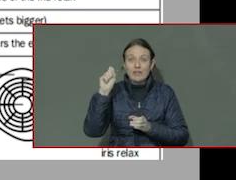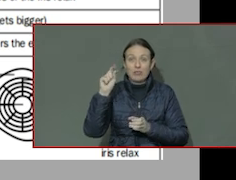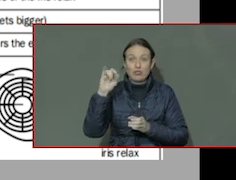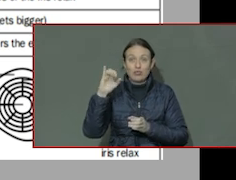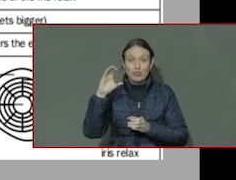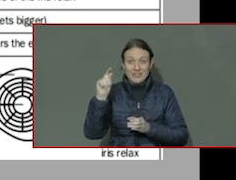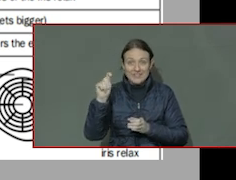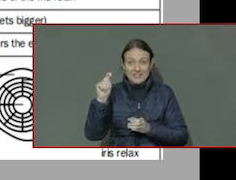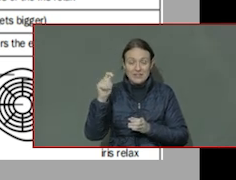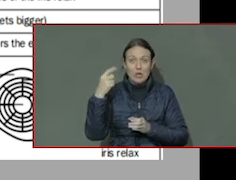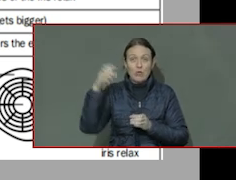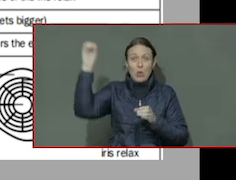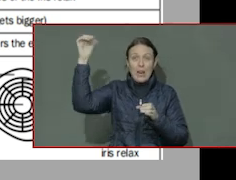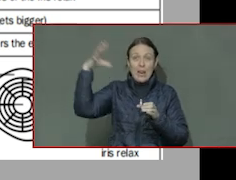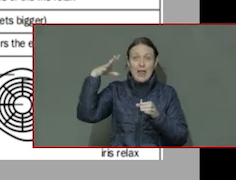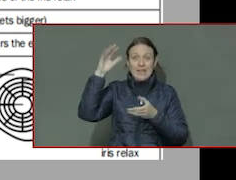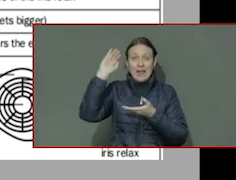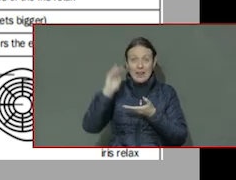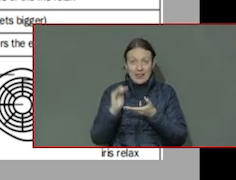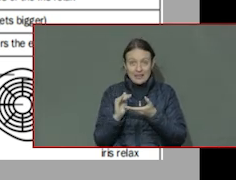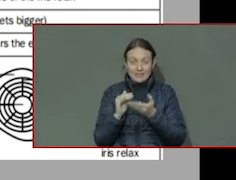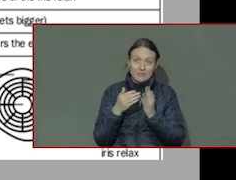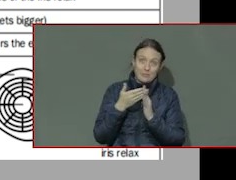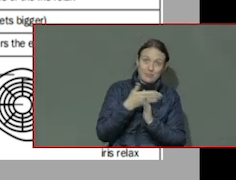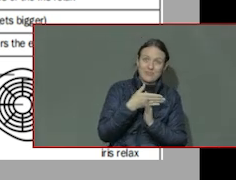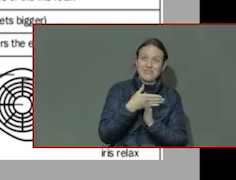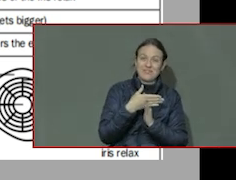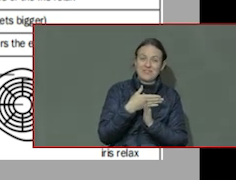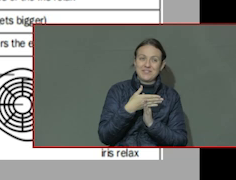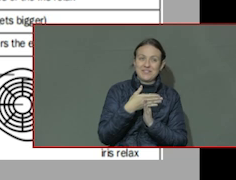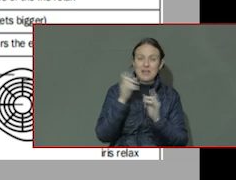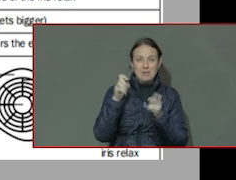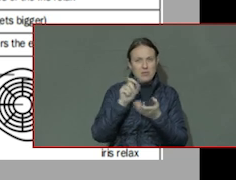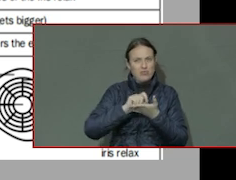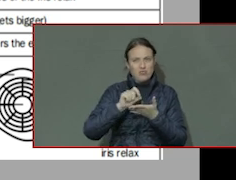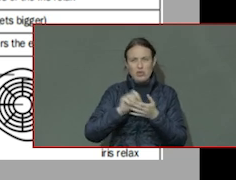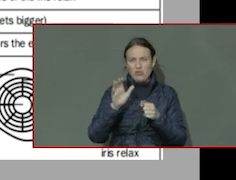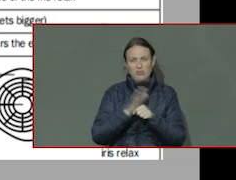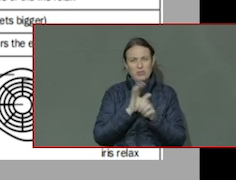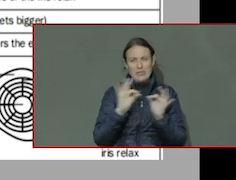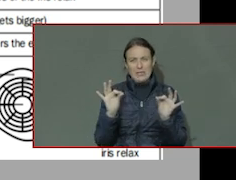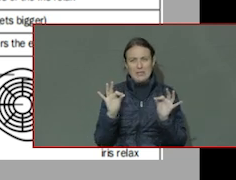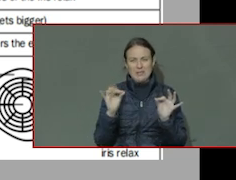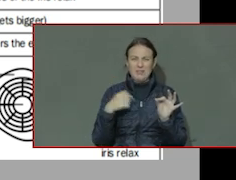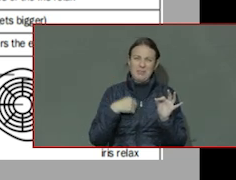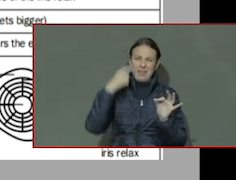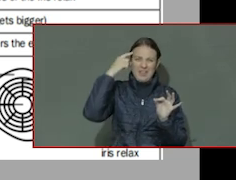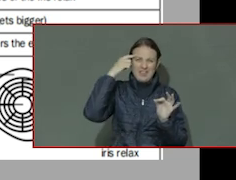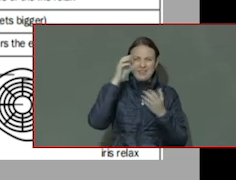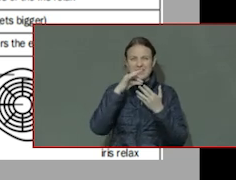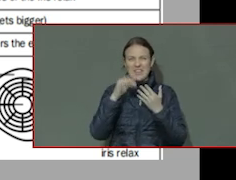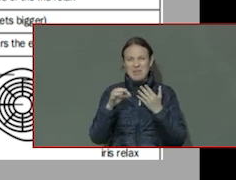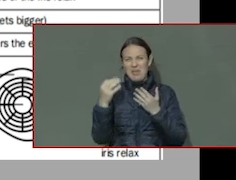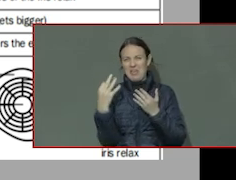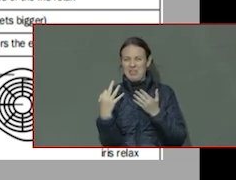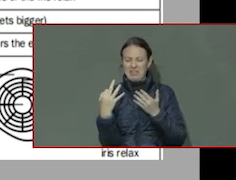light enters the eye. Always remember to write until the end. Because you will think, okay, I already have 3 marks, it's only